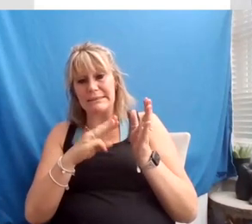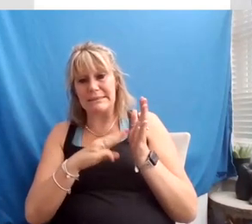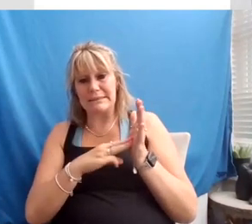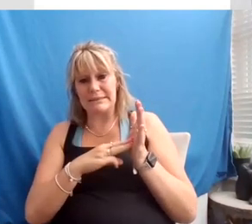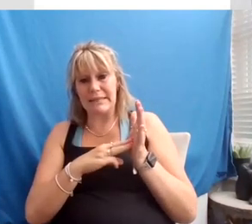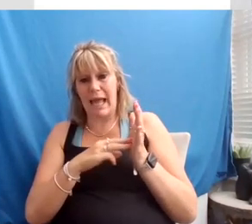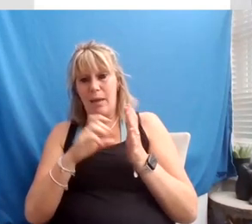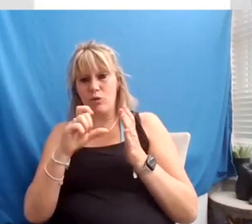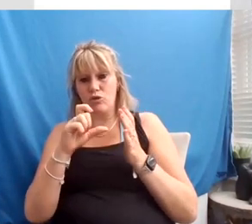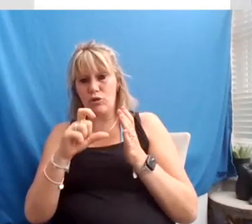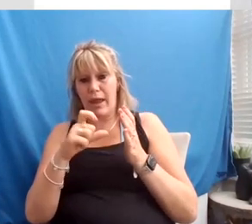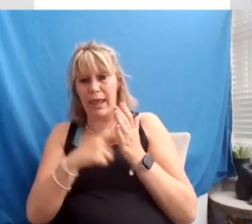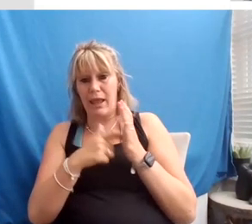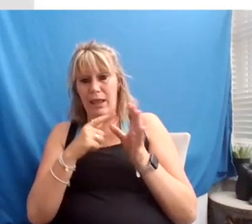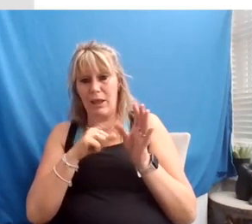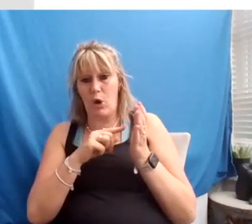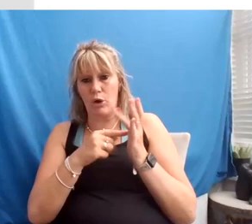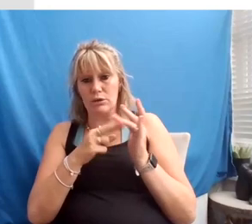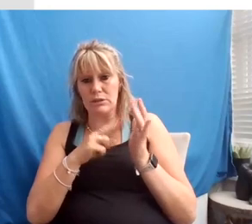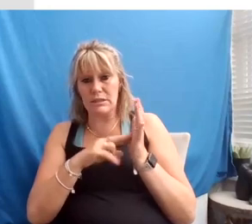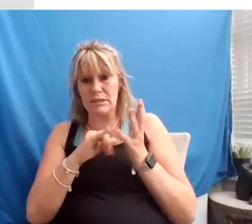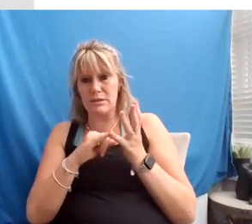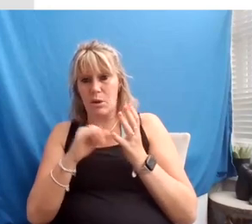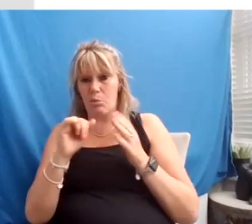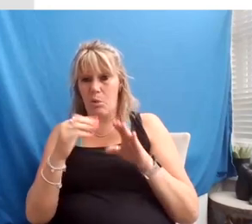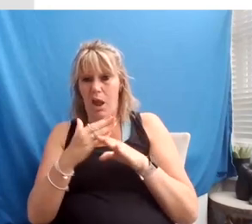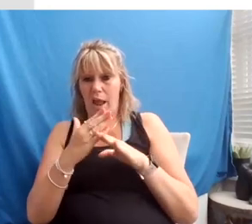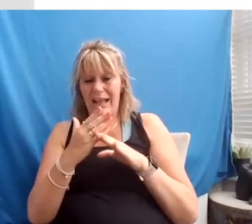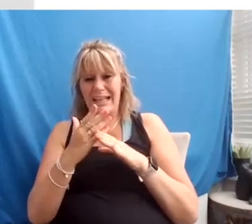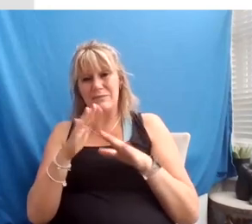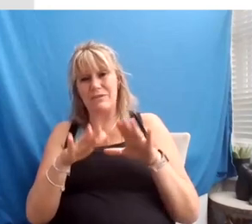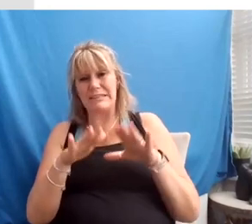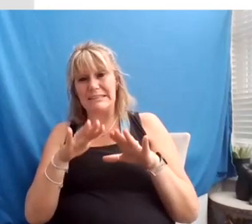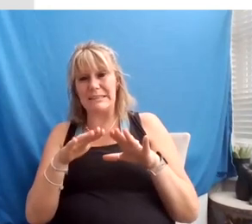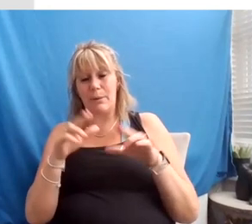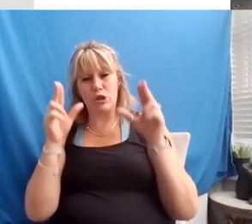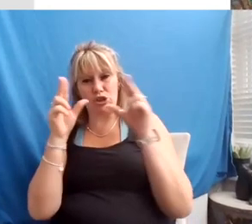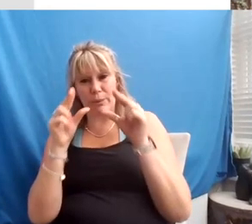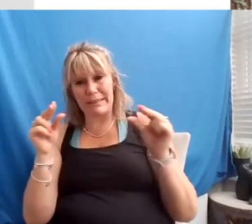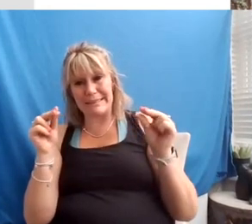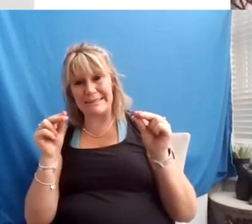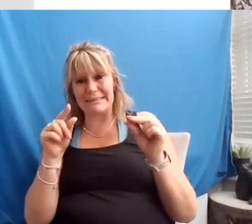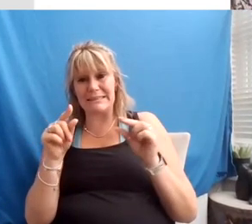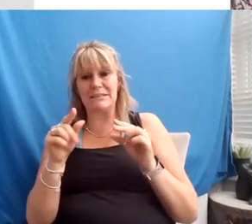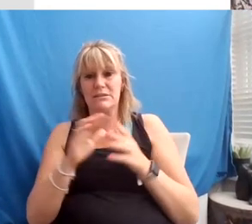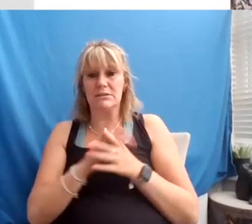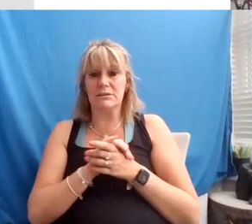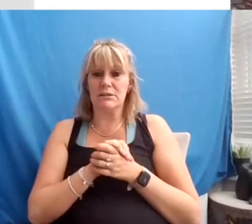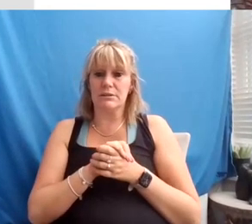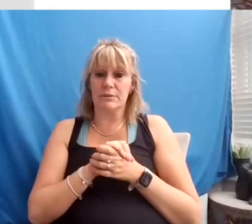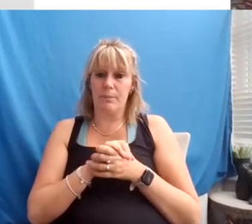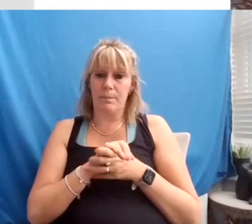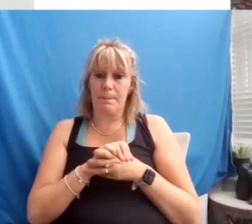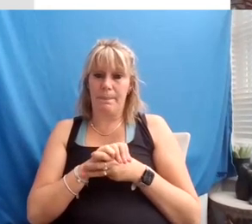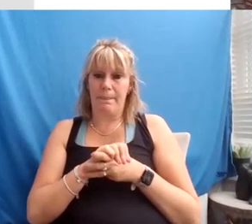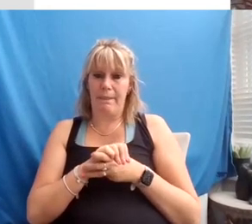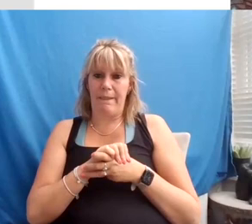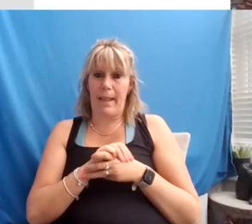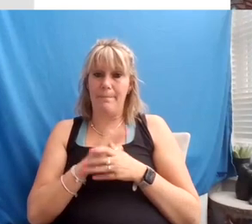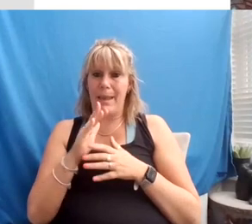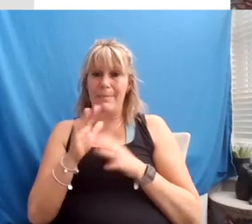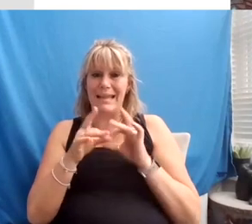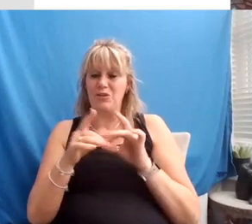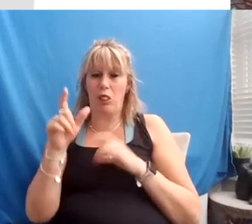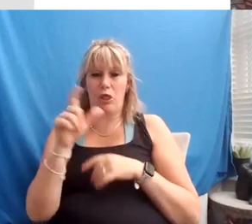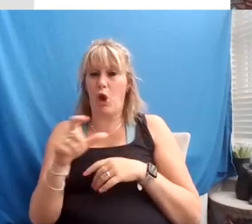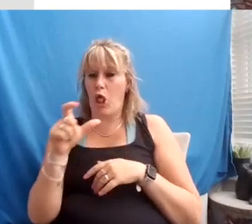about Sam's crayons piece. I think it's partly the subject matter and partly the colours. And then we have this